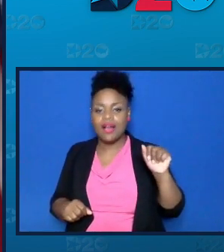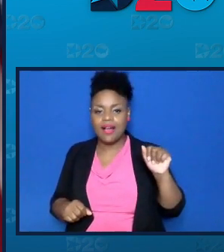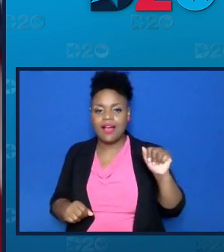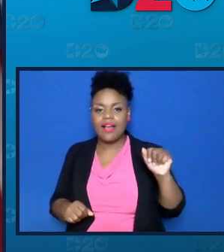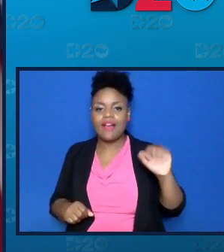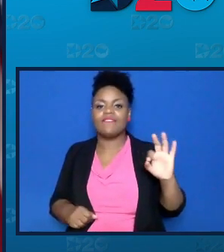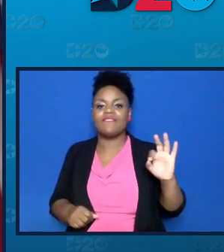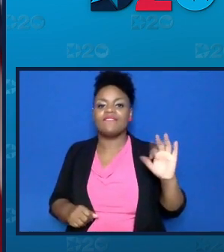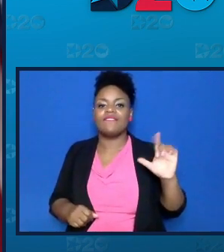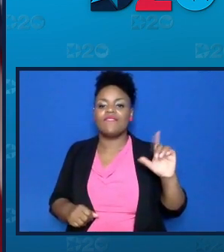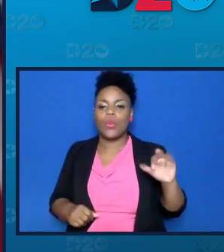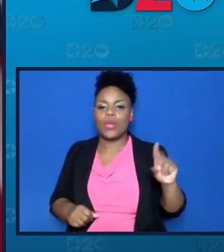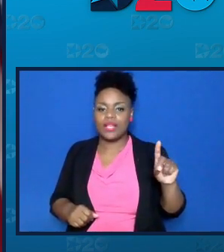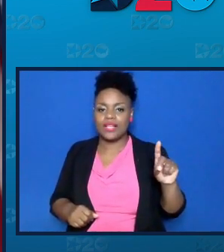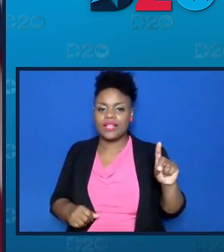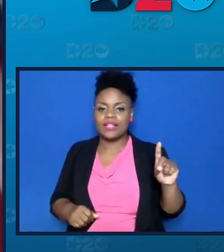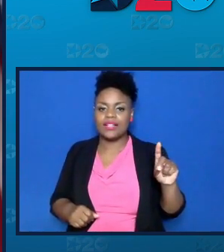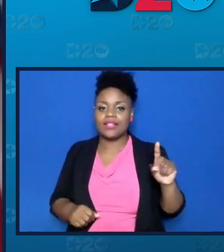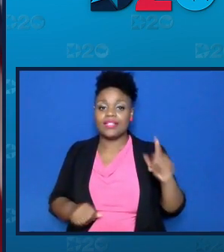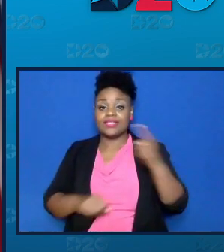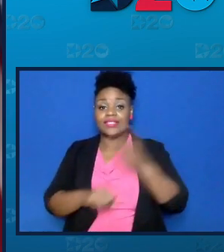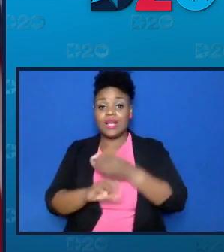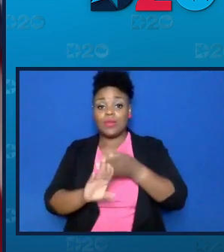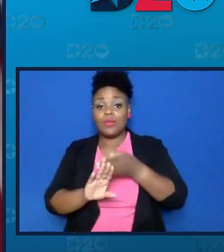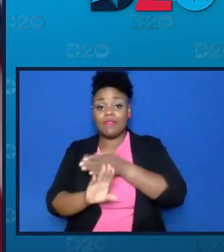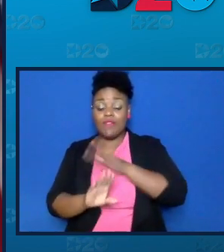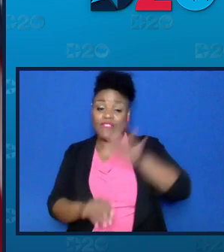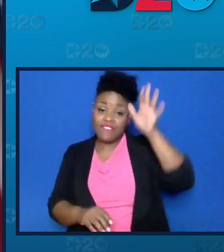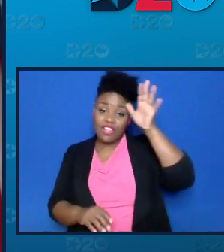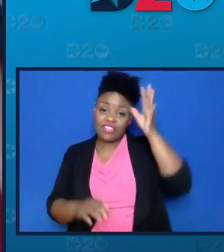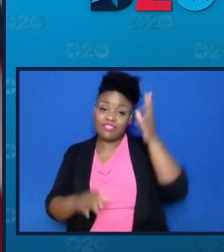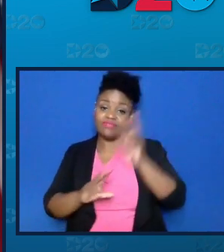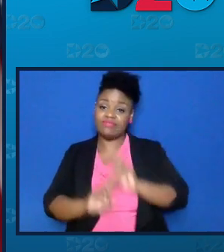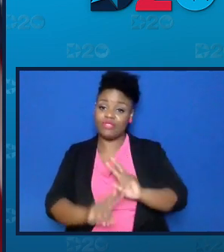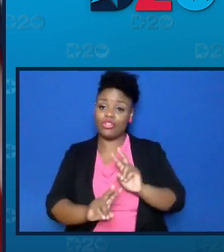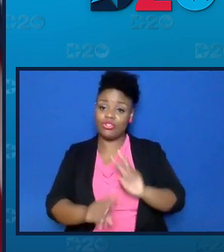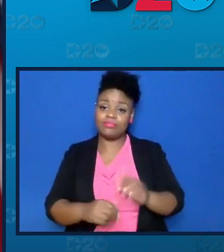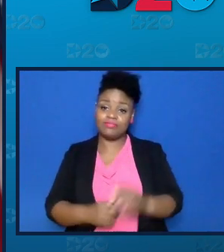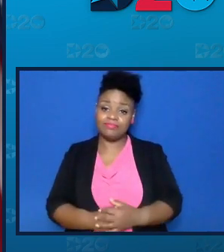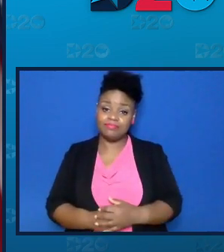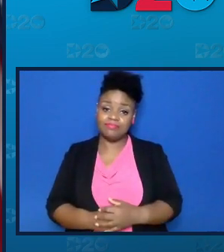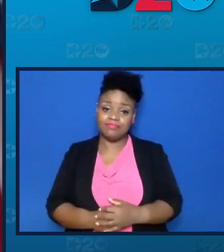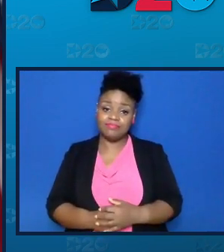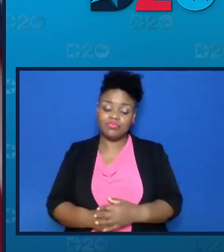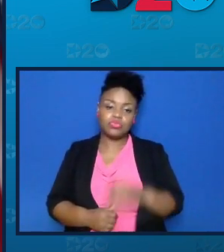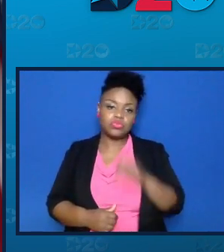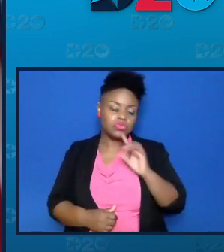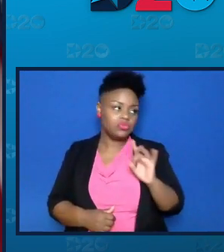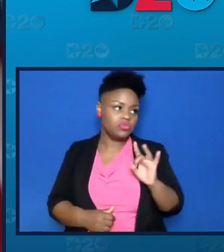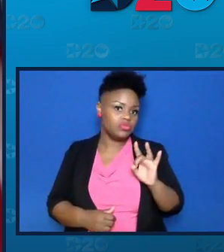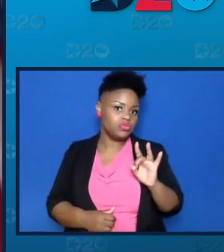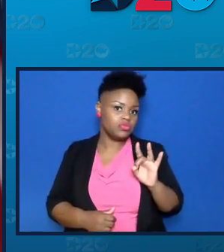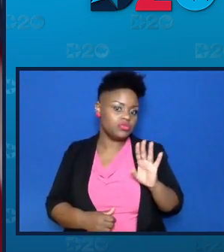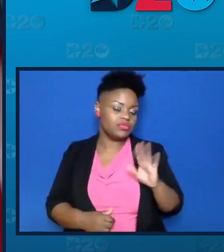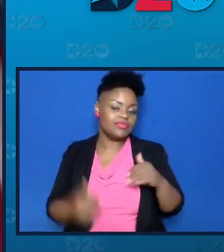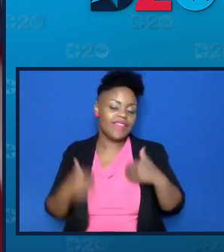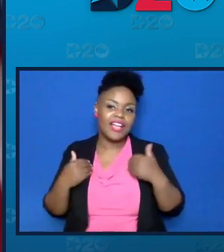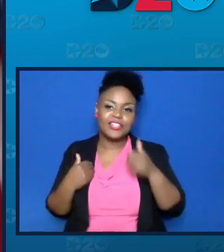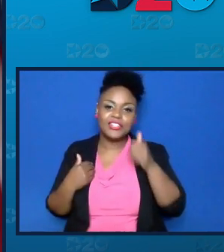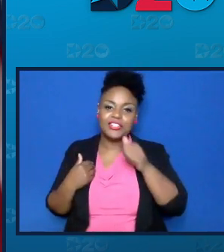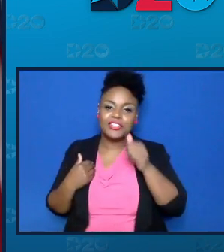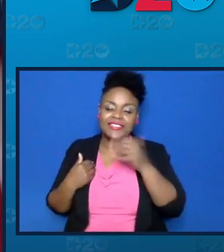rest. She's an incredibly brave little girl. And I'll never forget it. When I leaned down to speak to